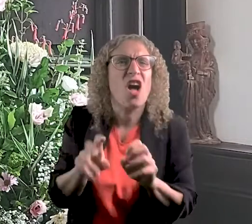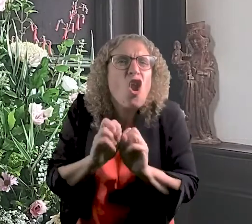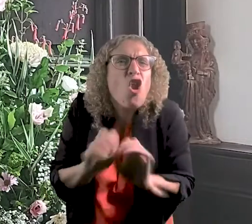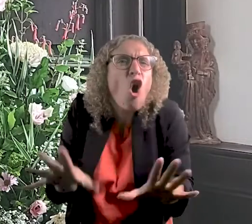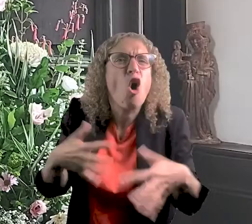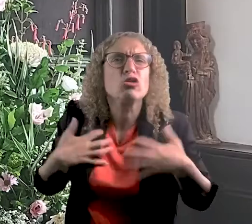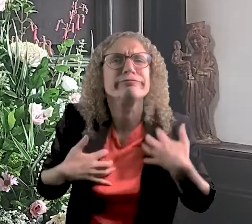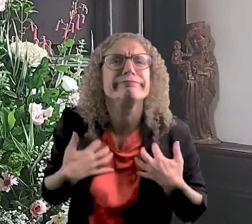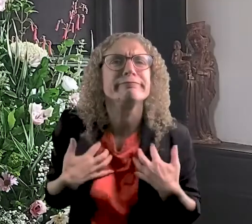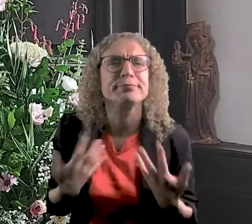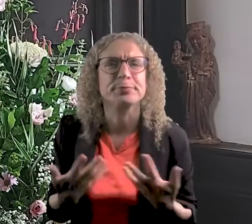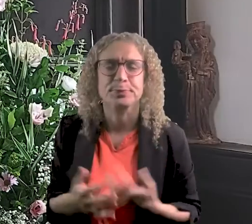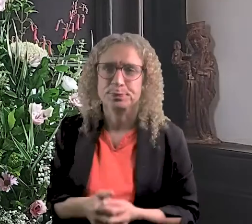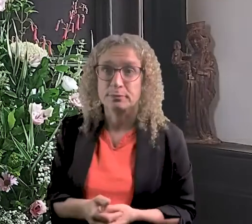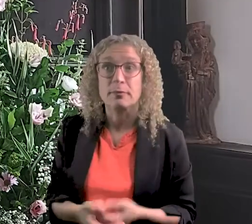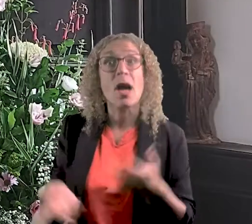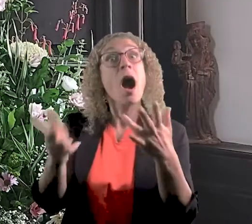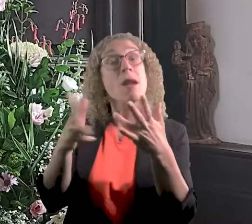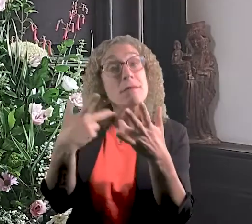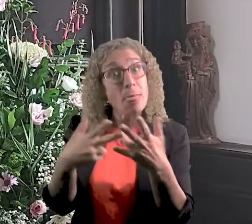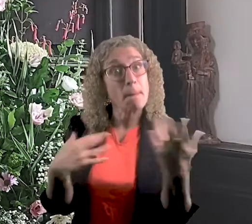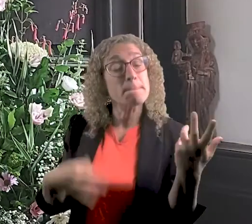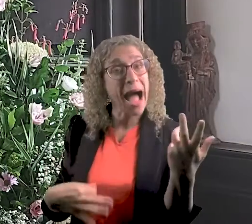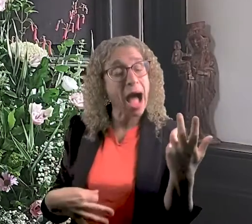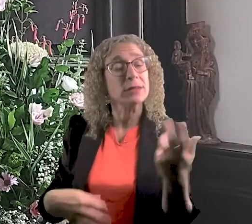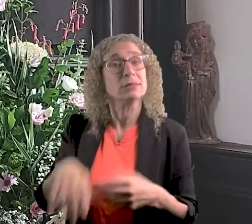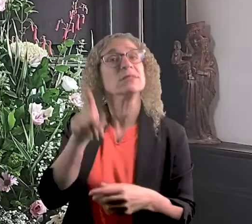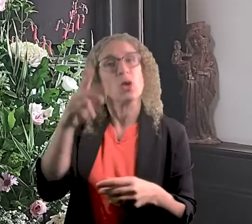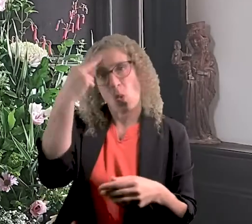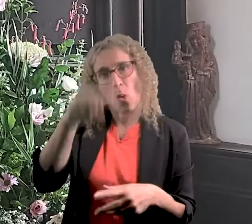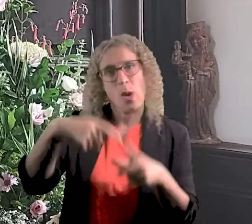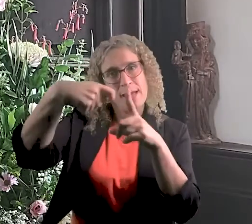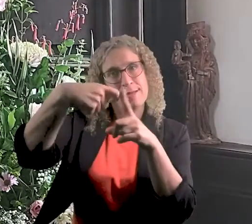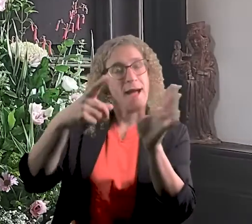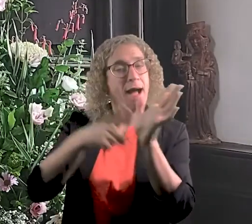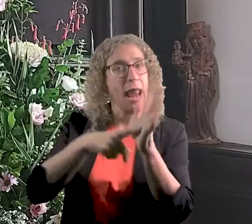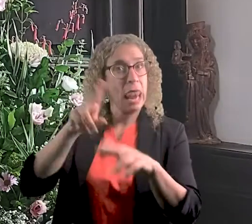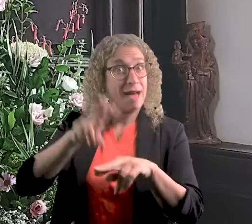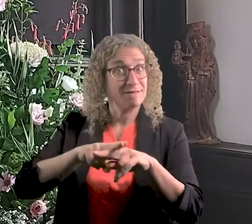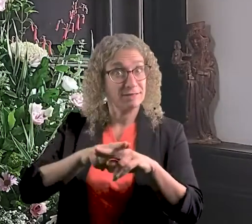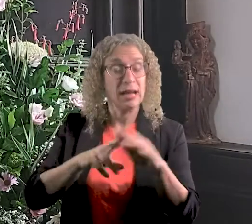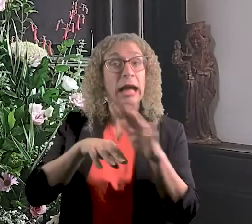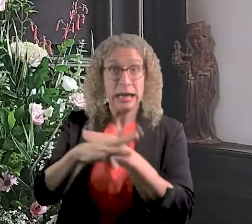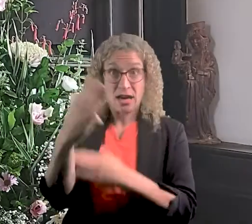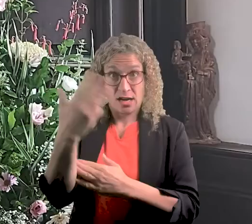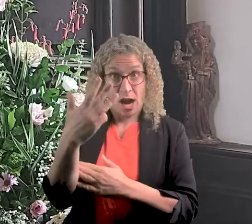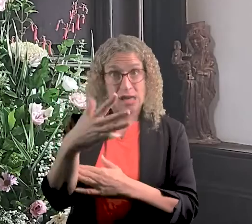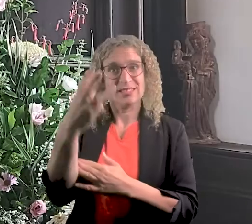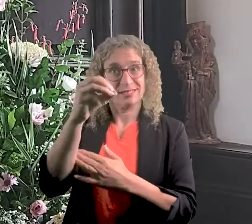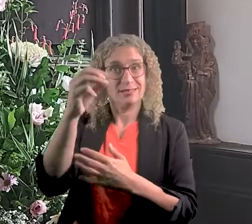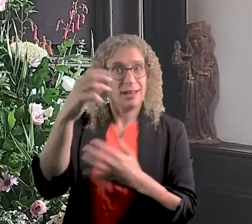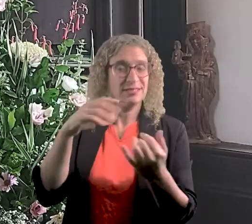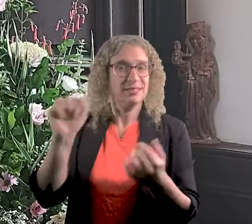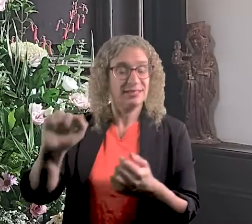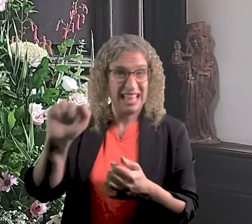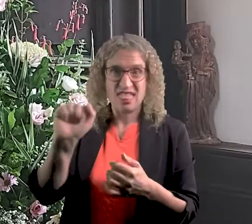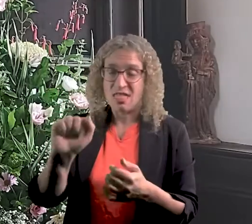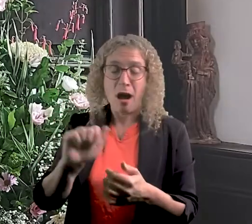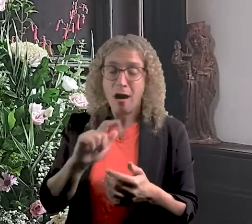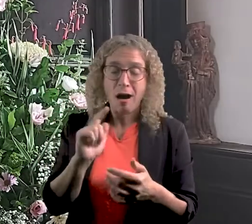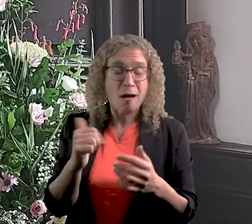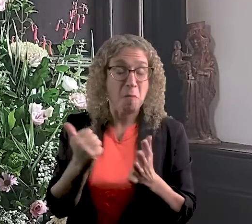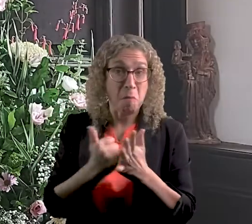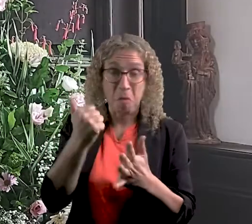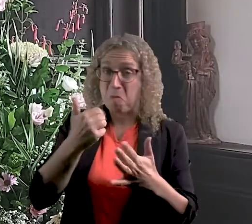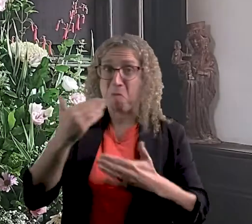I watched another documentary about a band called the KLF and how they had huge commercial success in the 1990s by doing the